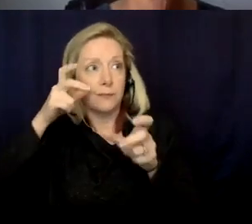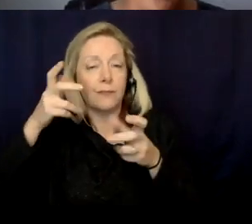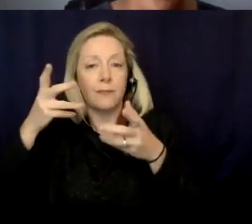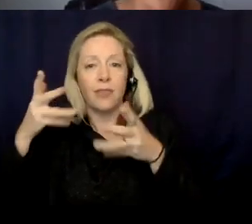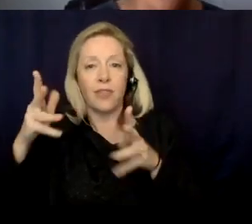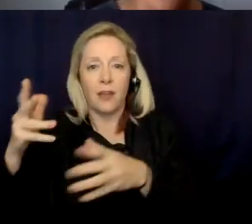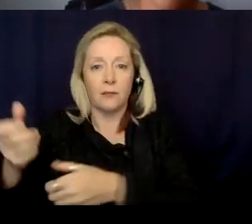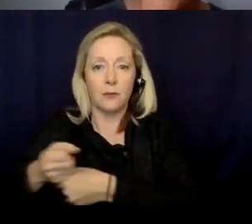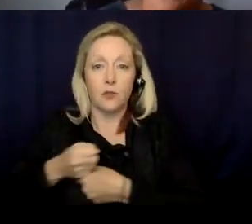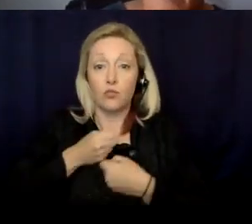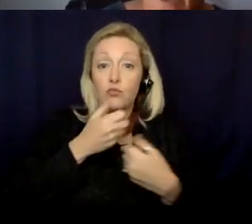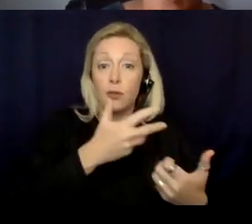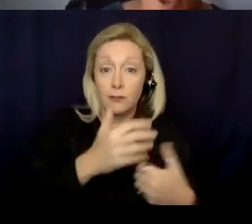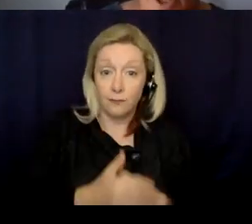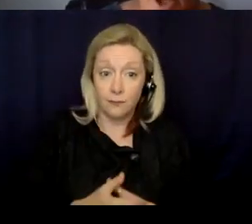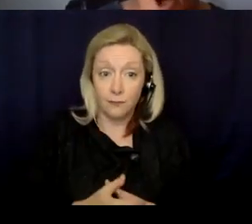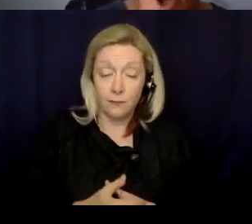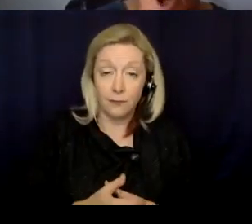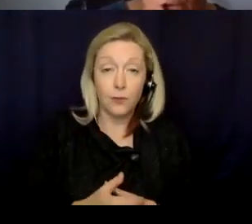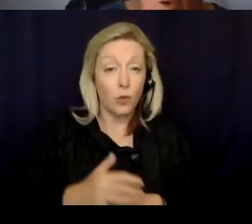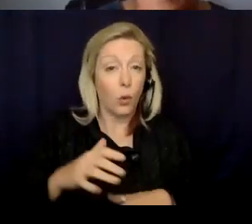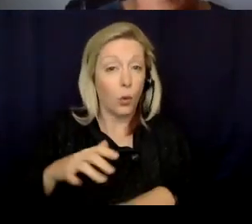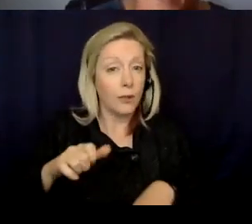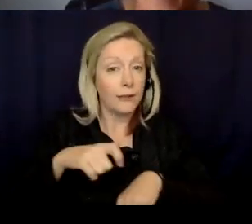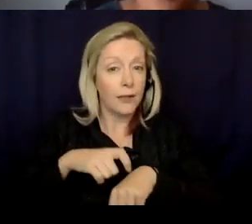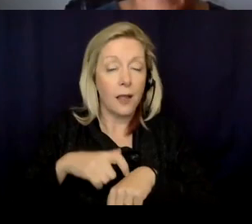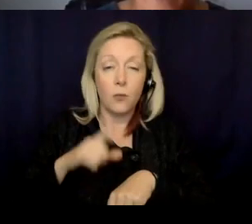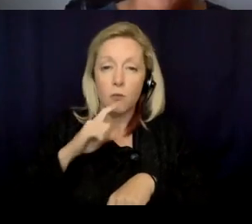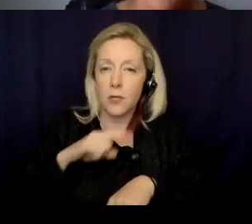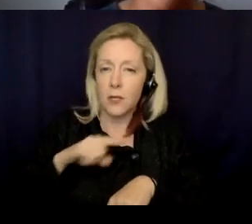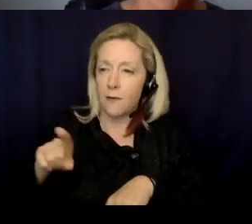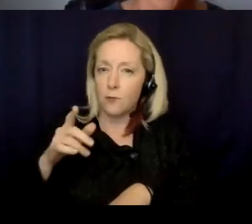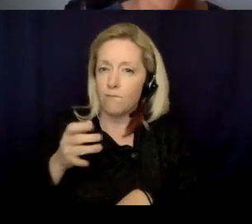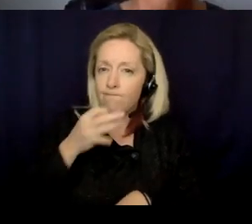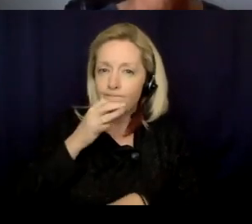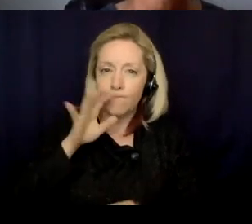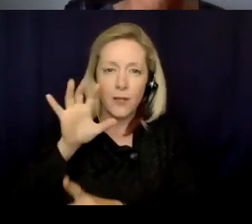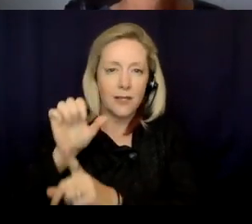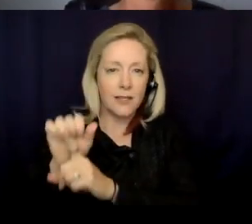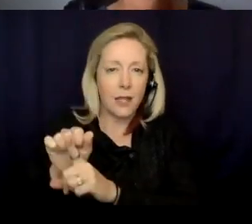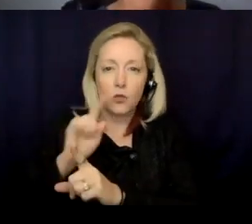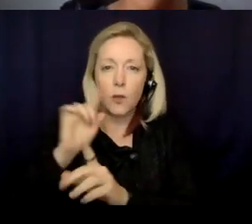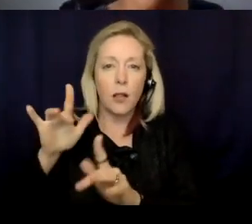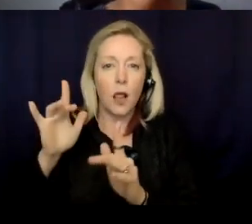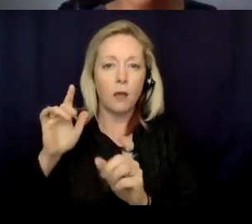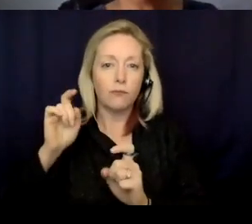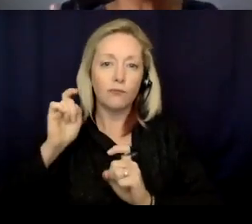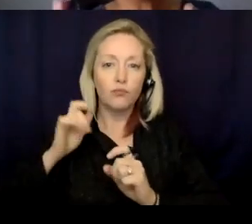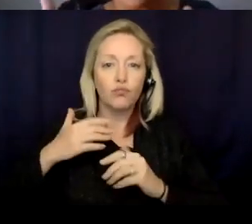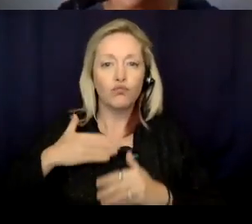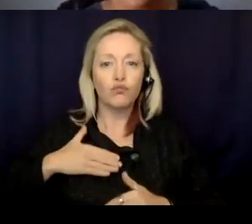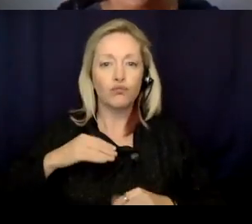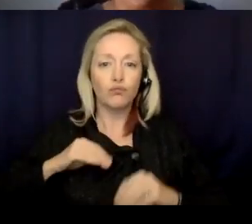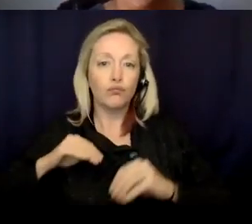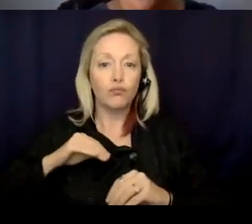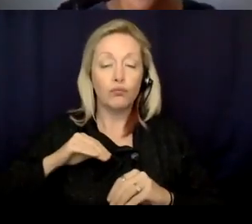we're really looking for those subtle cues and we're going to capitalize on them. Then we're going to use